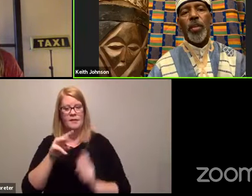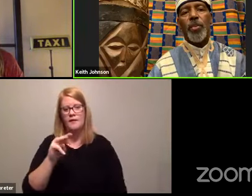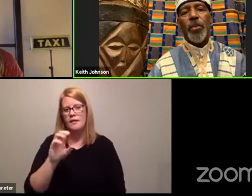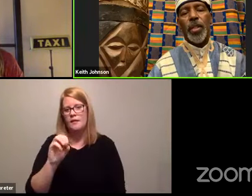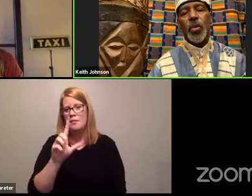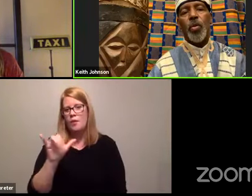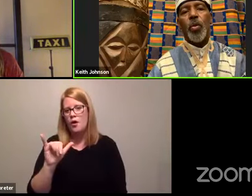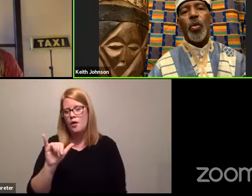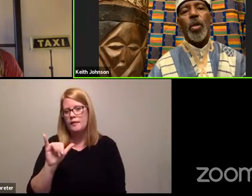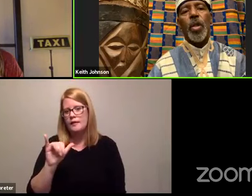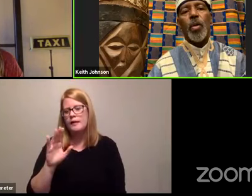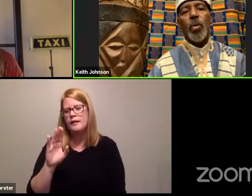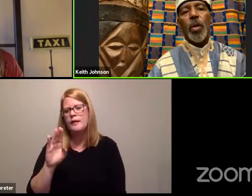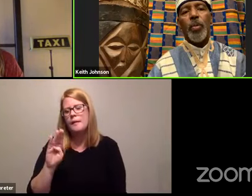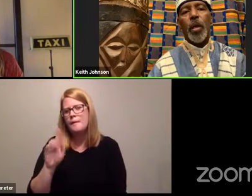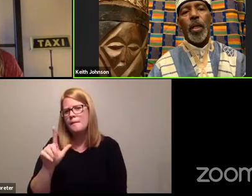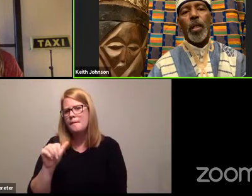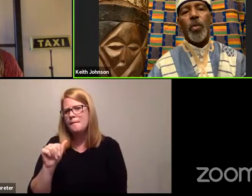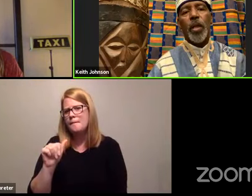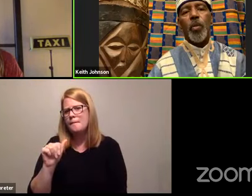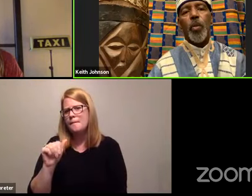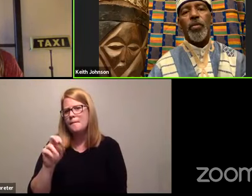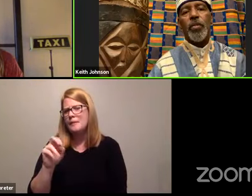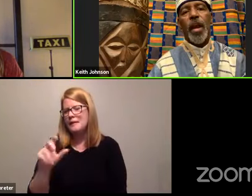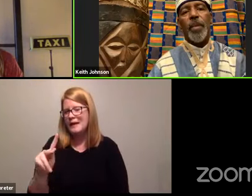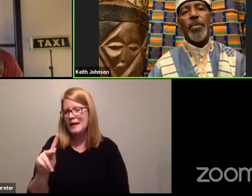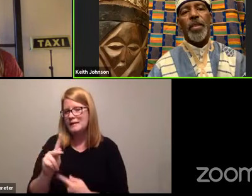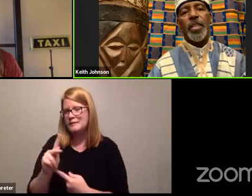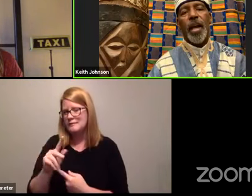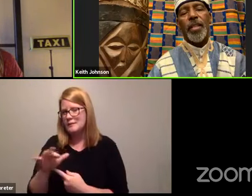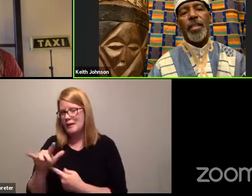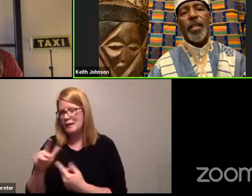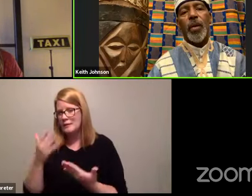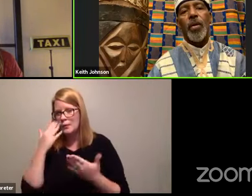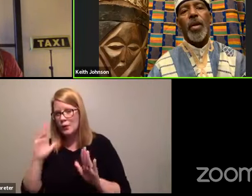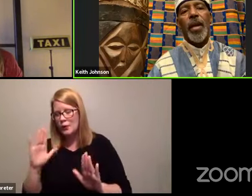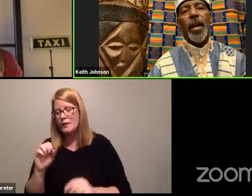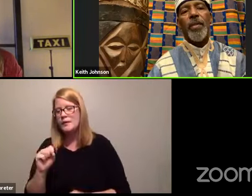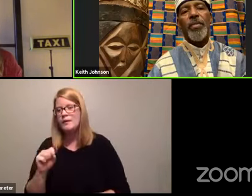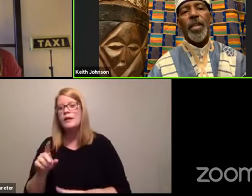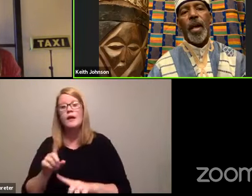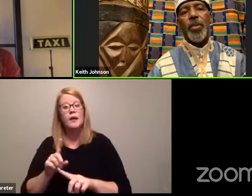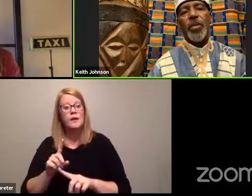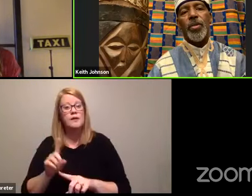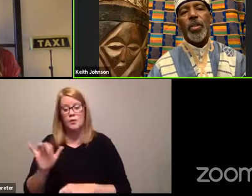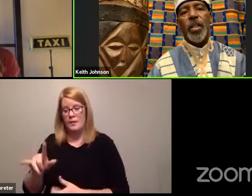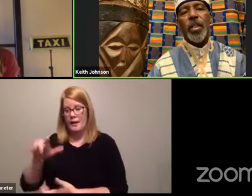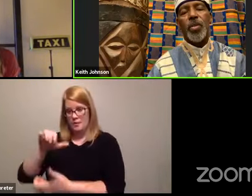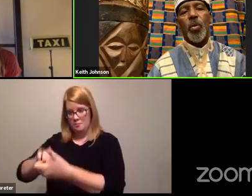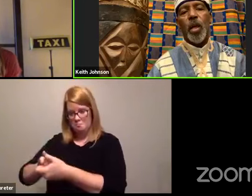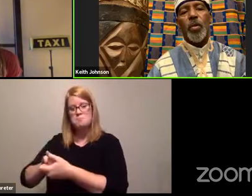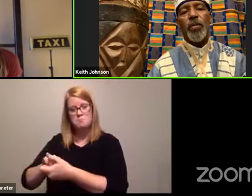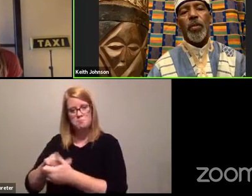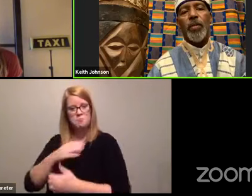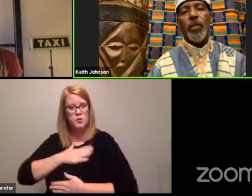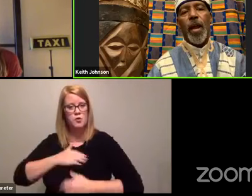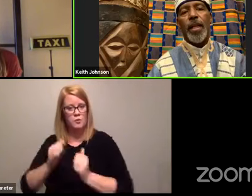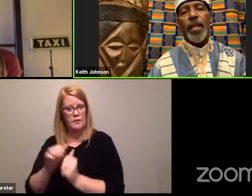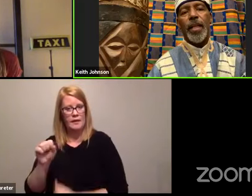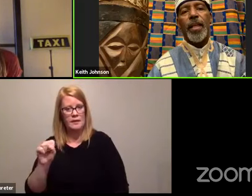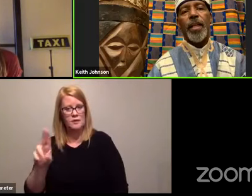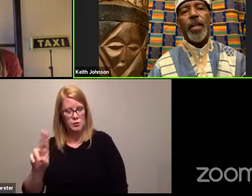work with preschool, working with Wolf Trap in Scottsdale, having the opportunity to work with